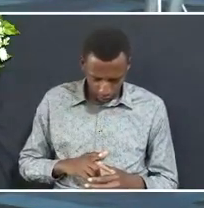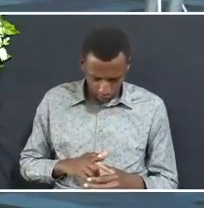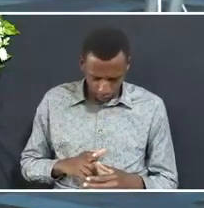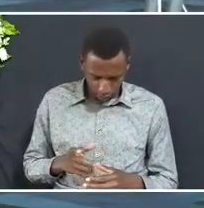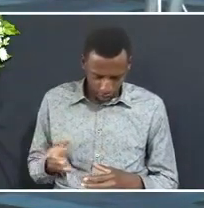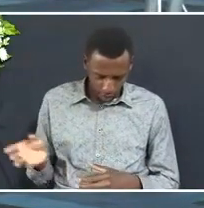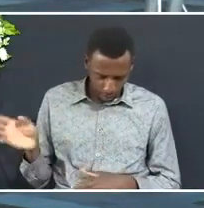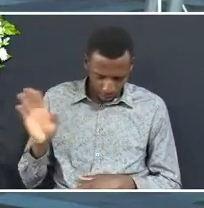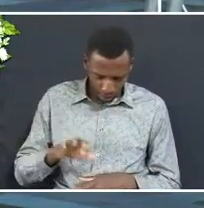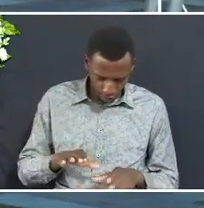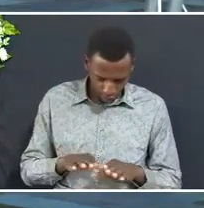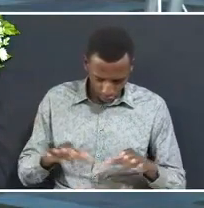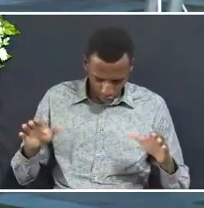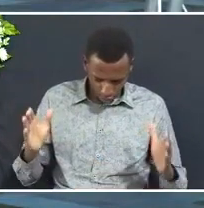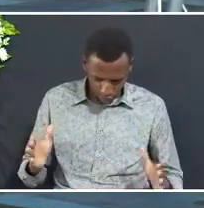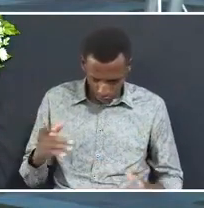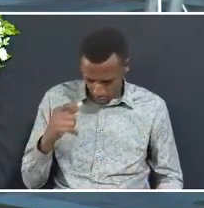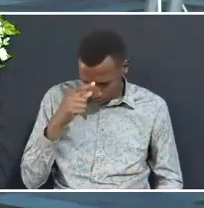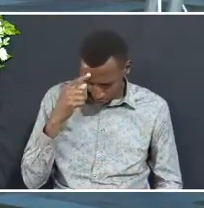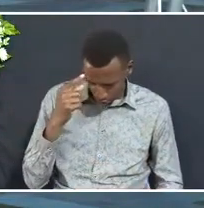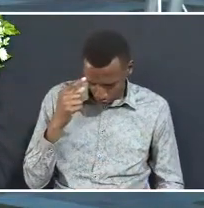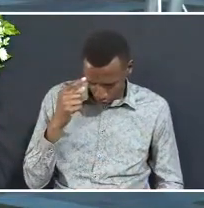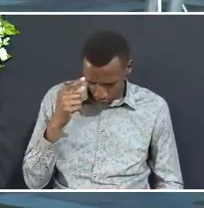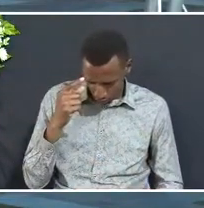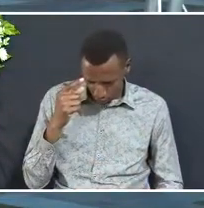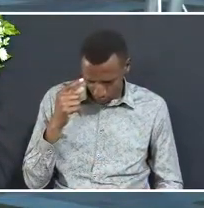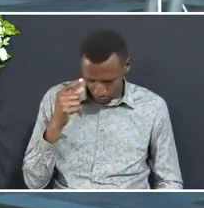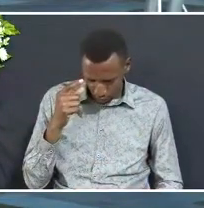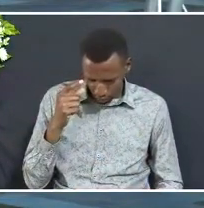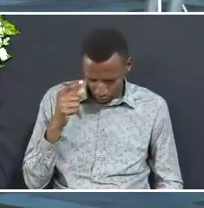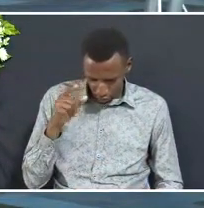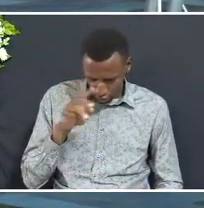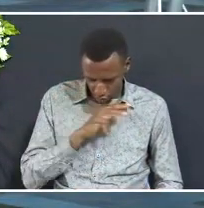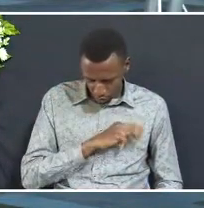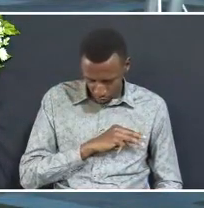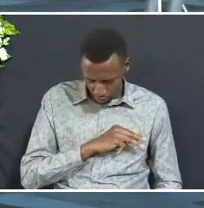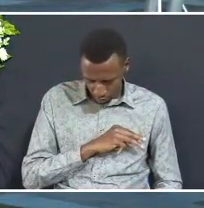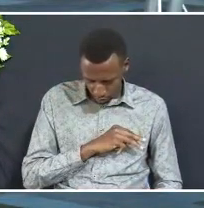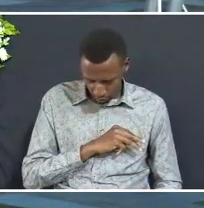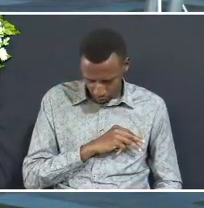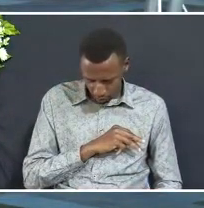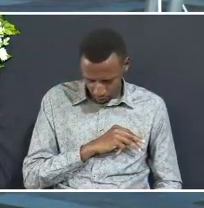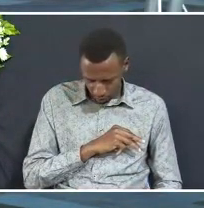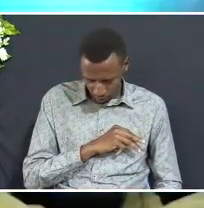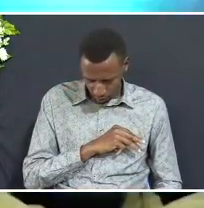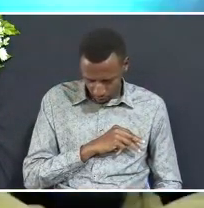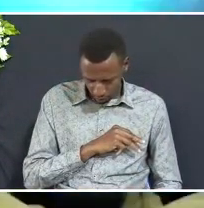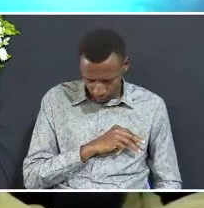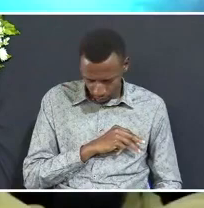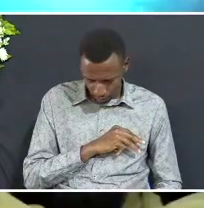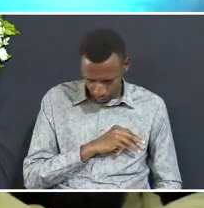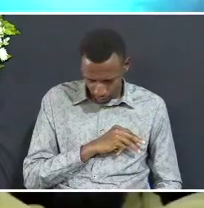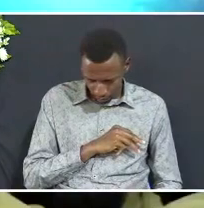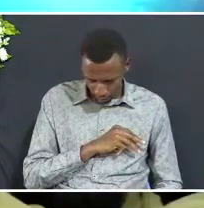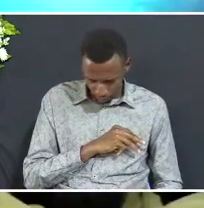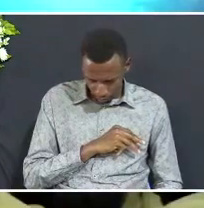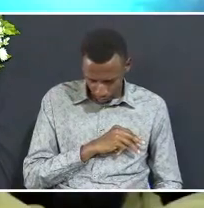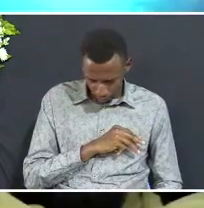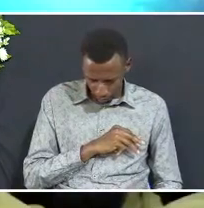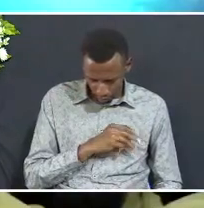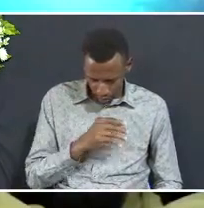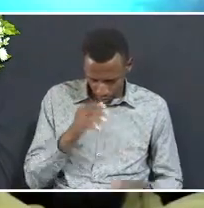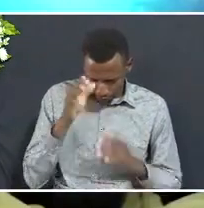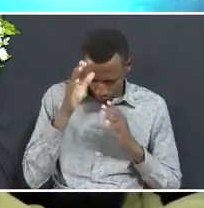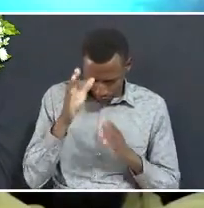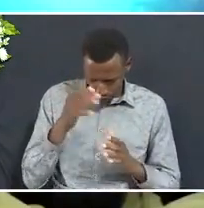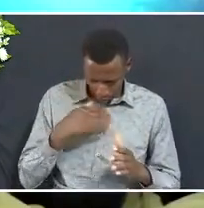back to the altar because of your mercies and your grace. We still commit ourselves that you continue guiding us through this day. Father, we